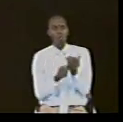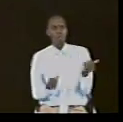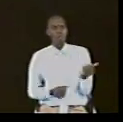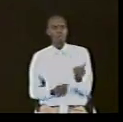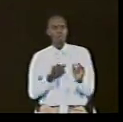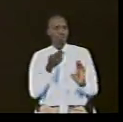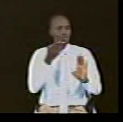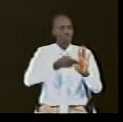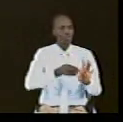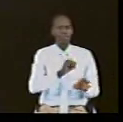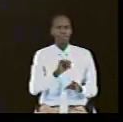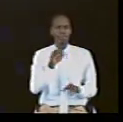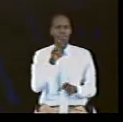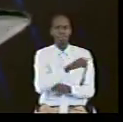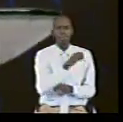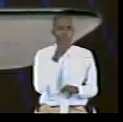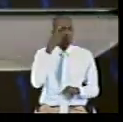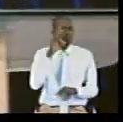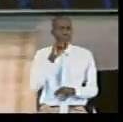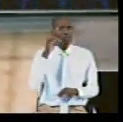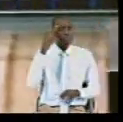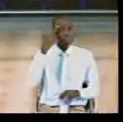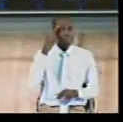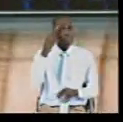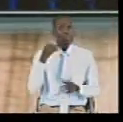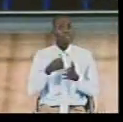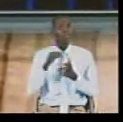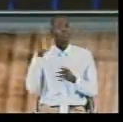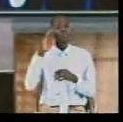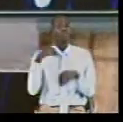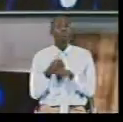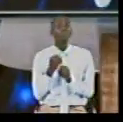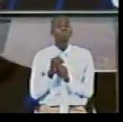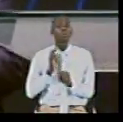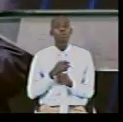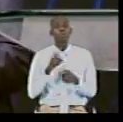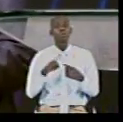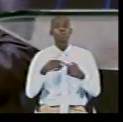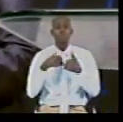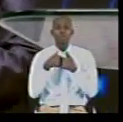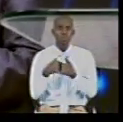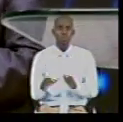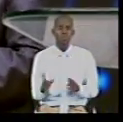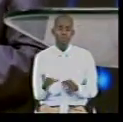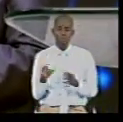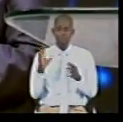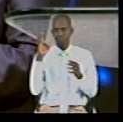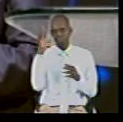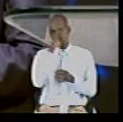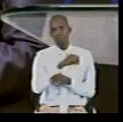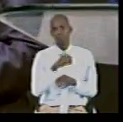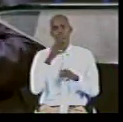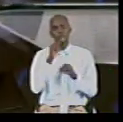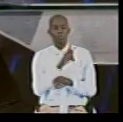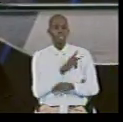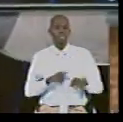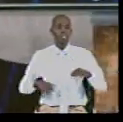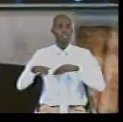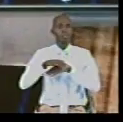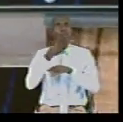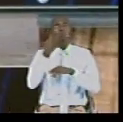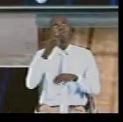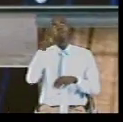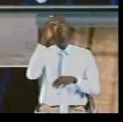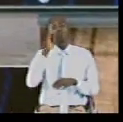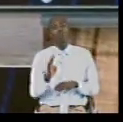reason, it will make us eventually lose and miss the kingdom of God,